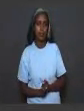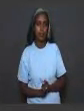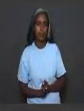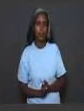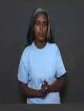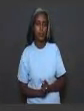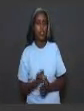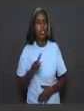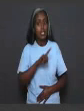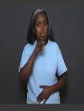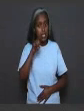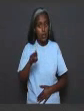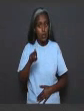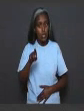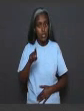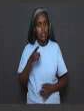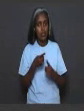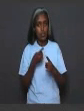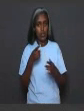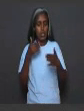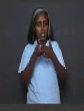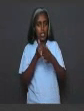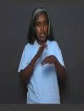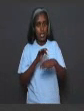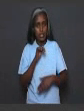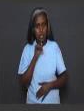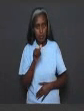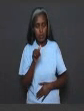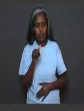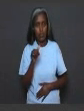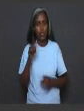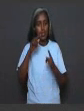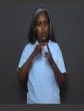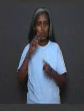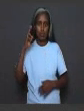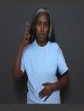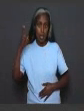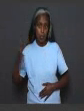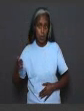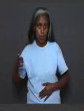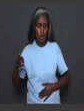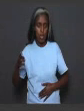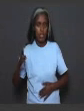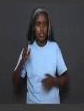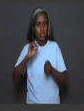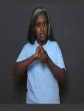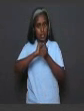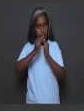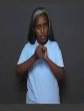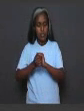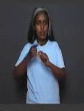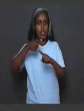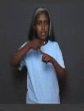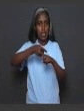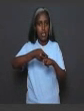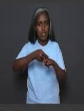The equation for an asymptote to a hyperbola whose transverse axis